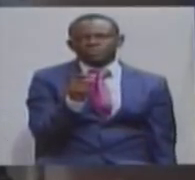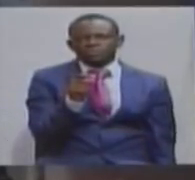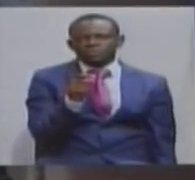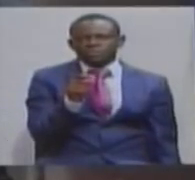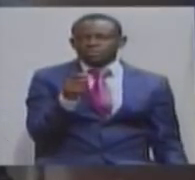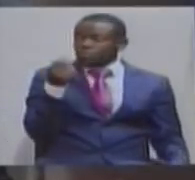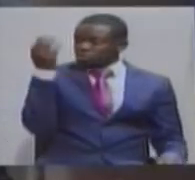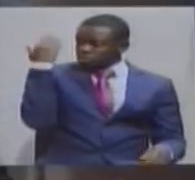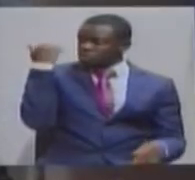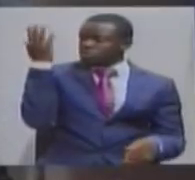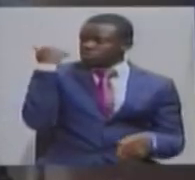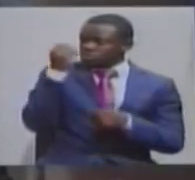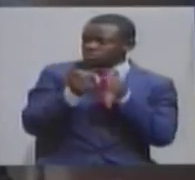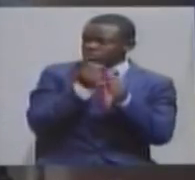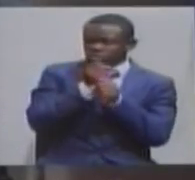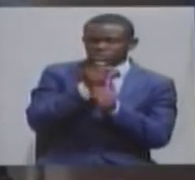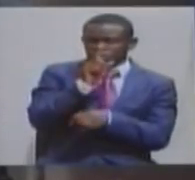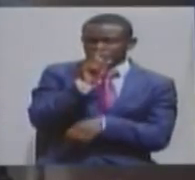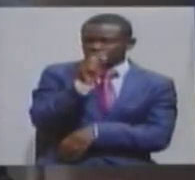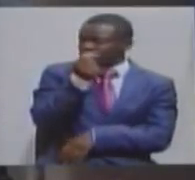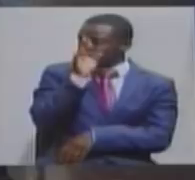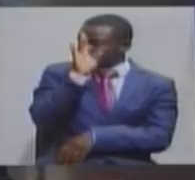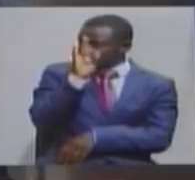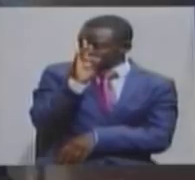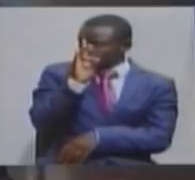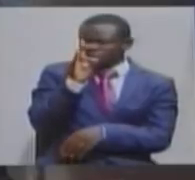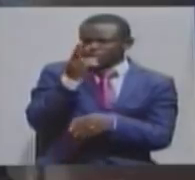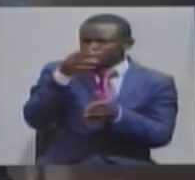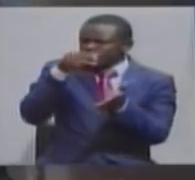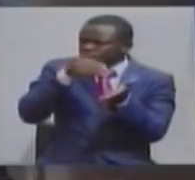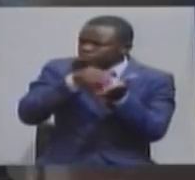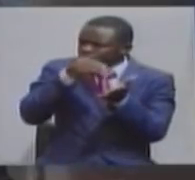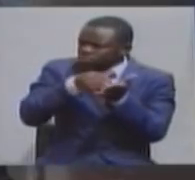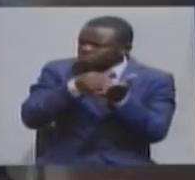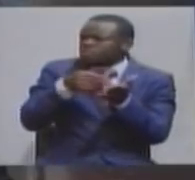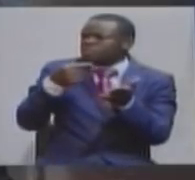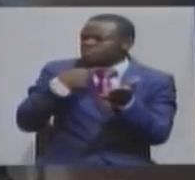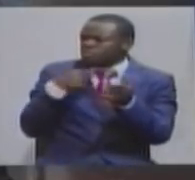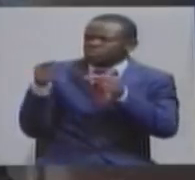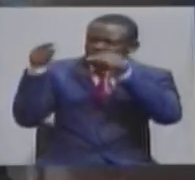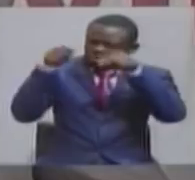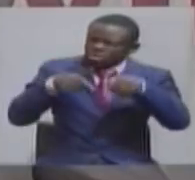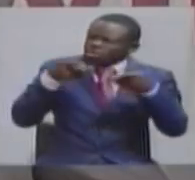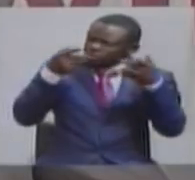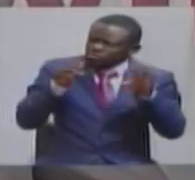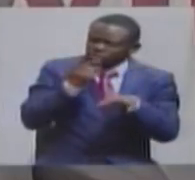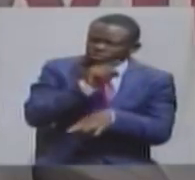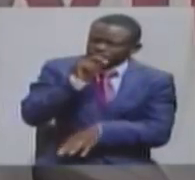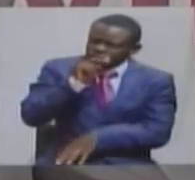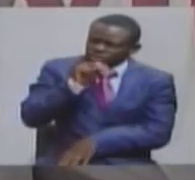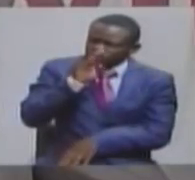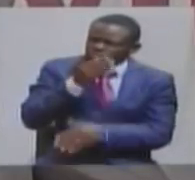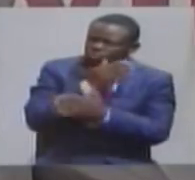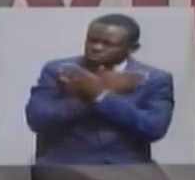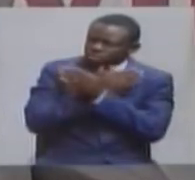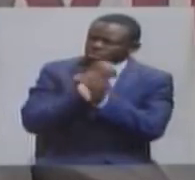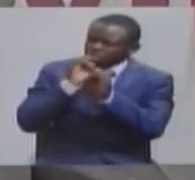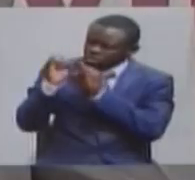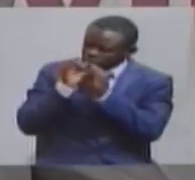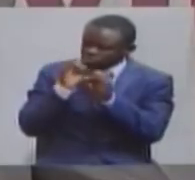2017, when I came and informed the nation through this program that President Edgar Lungu and his cabinet